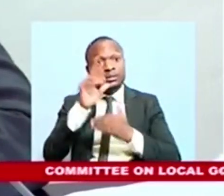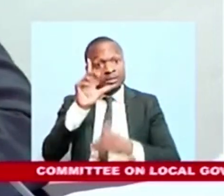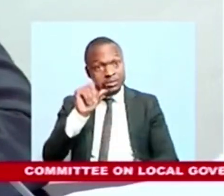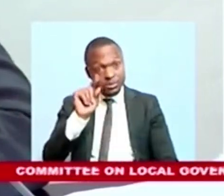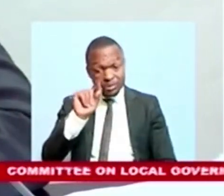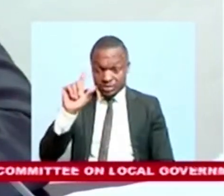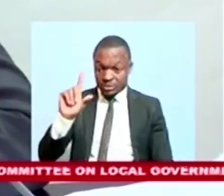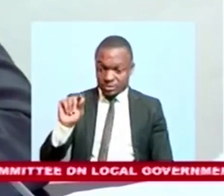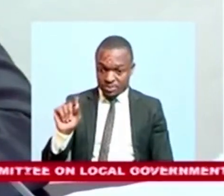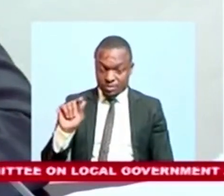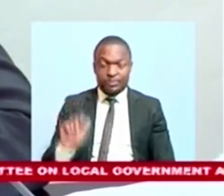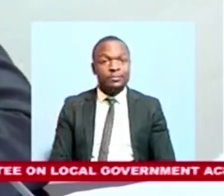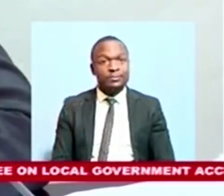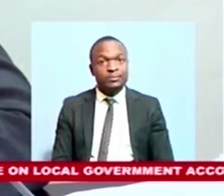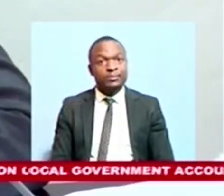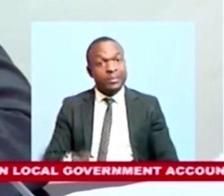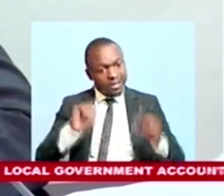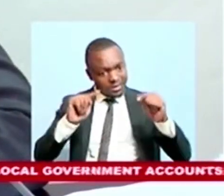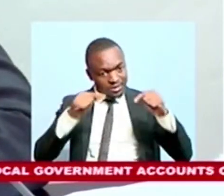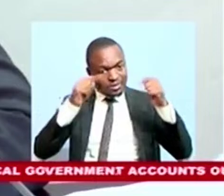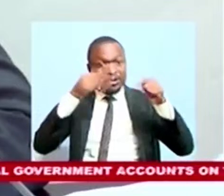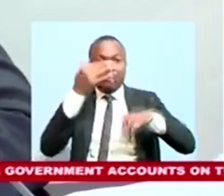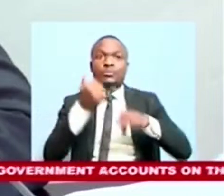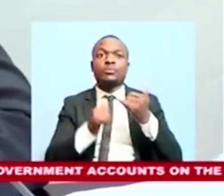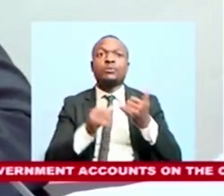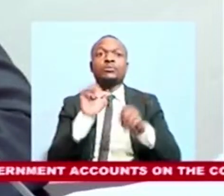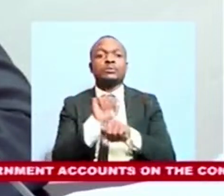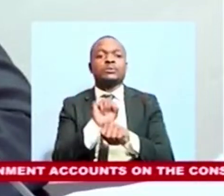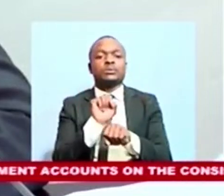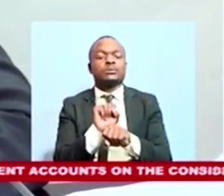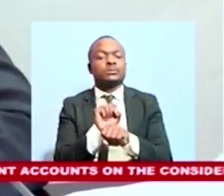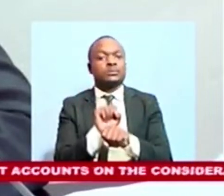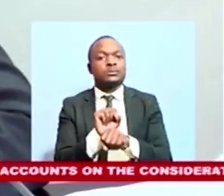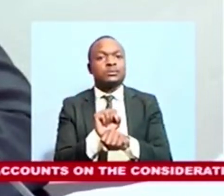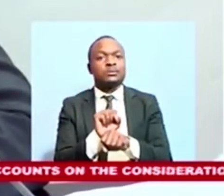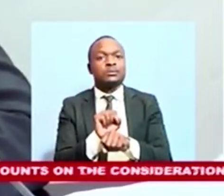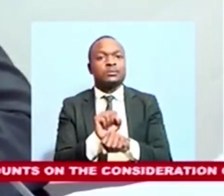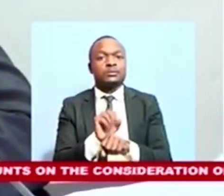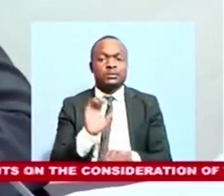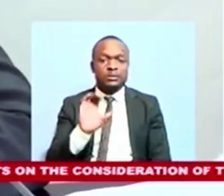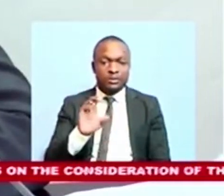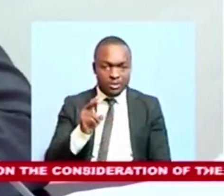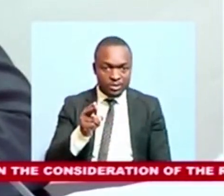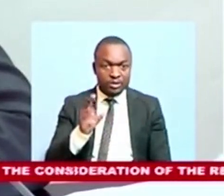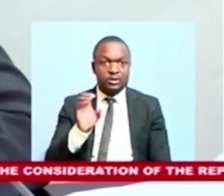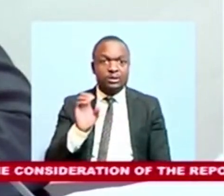2020 successfully completed the works in Icho's ward.